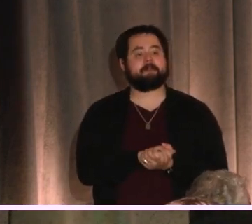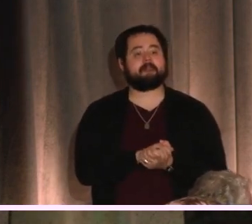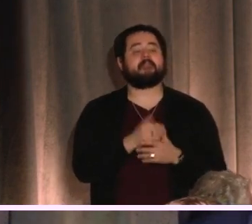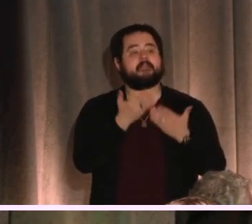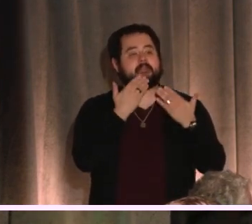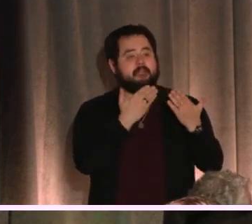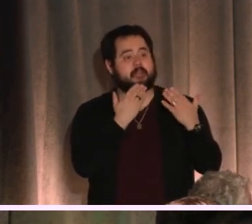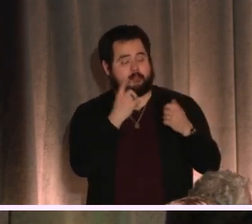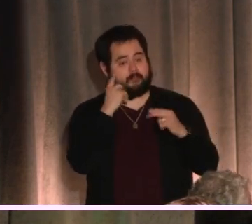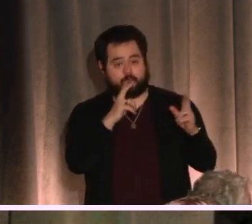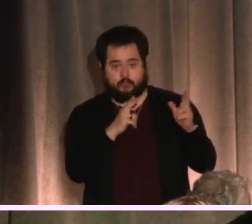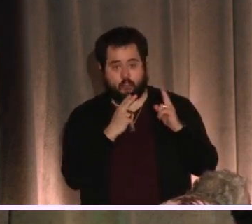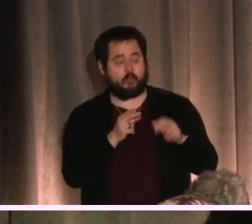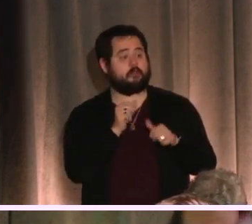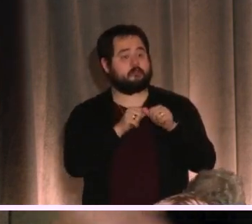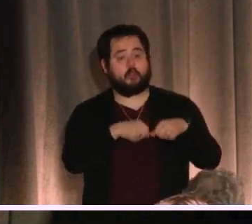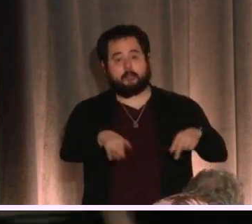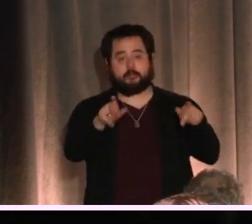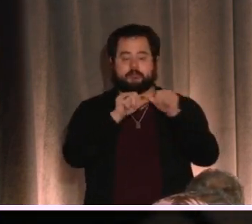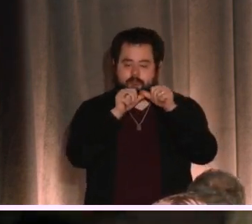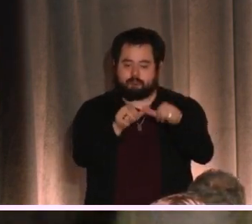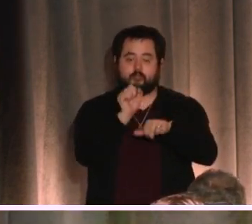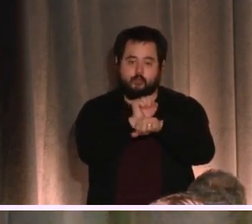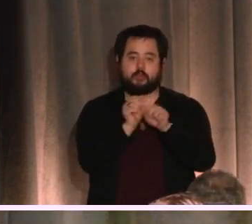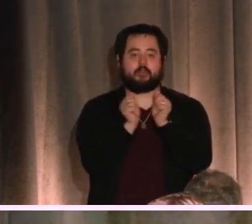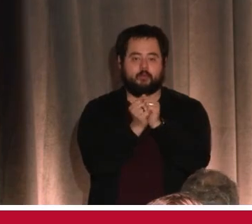keep working alongside you.